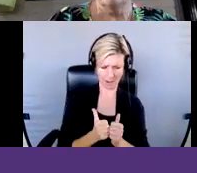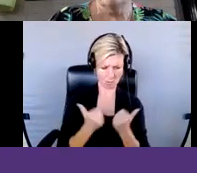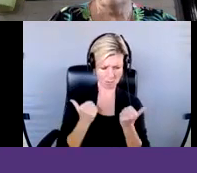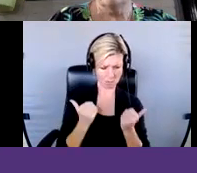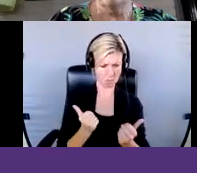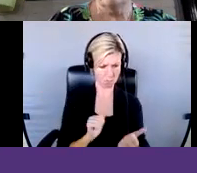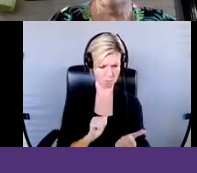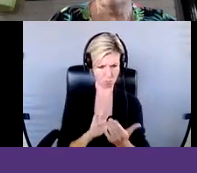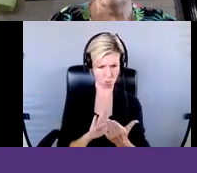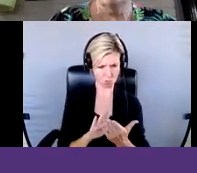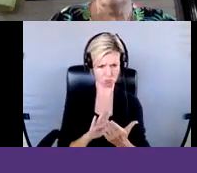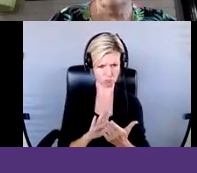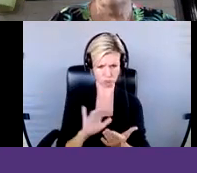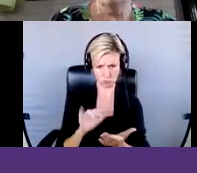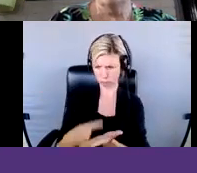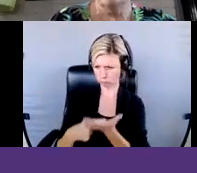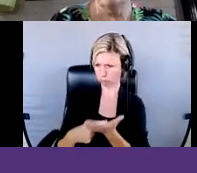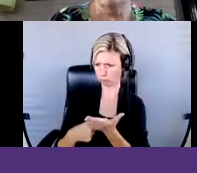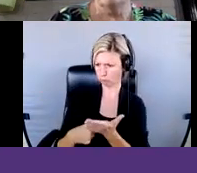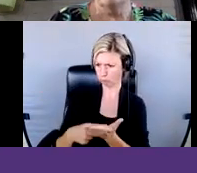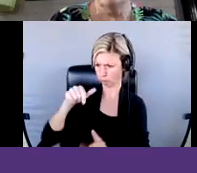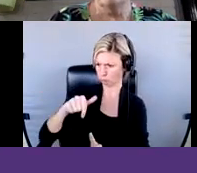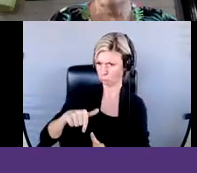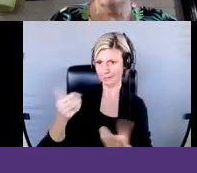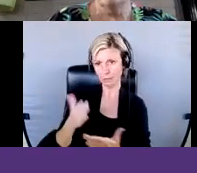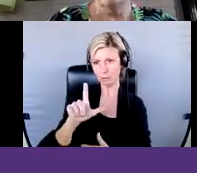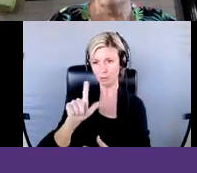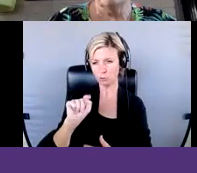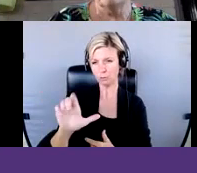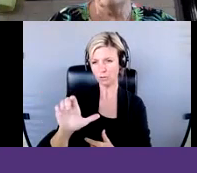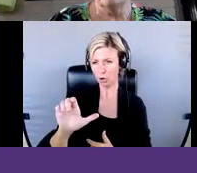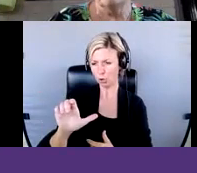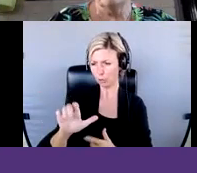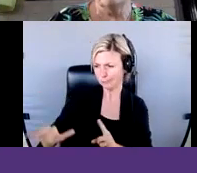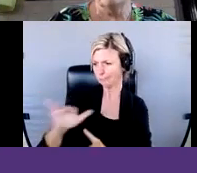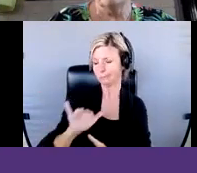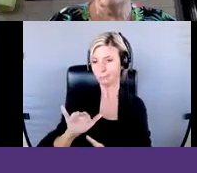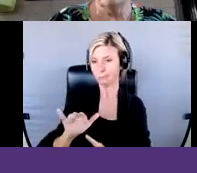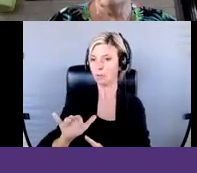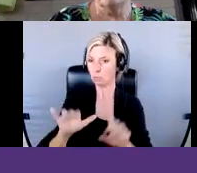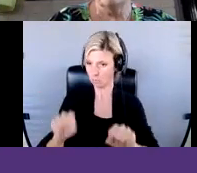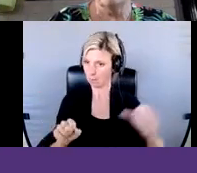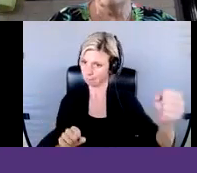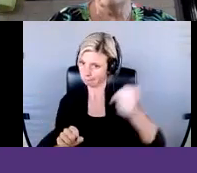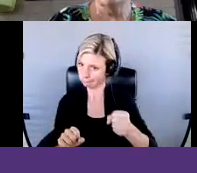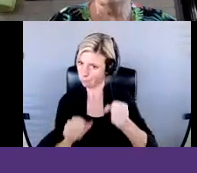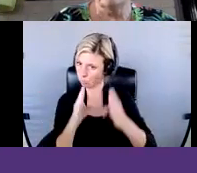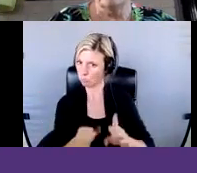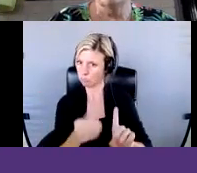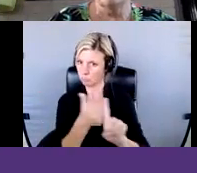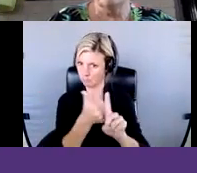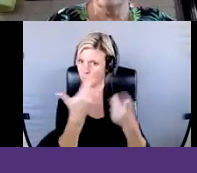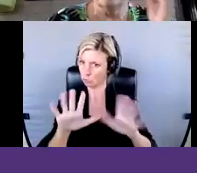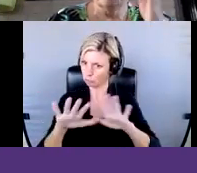discussion in a long-term care home? I would say, there are people who have special training to help families have conversations that